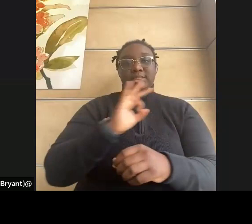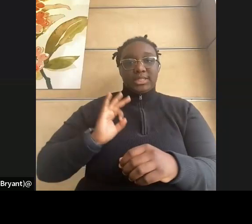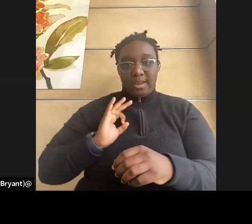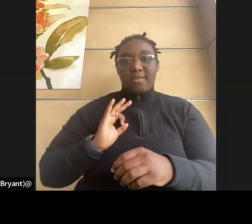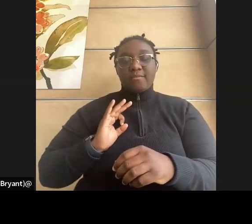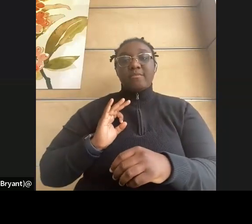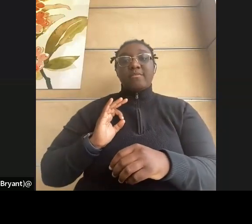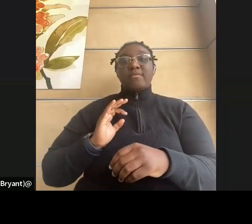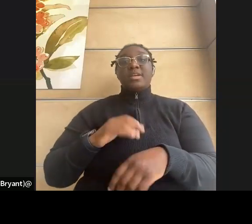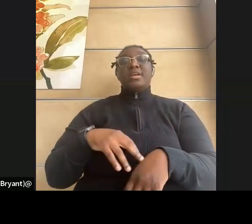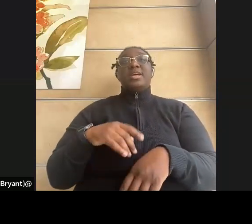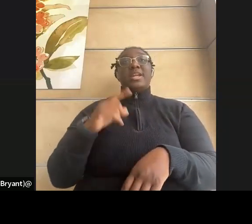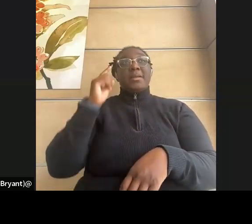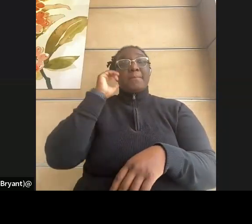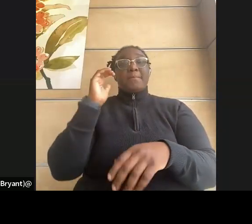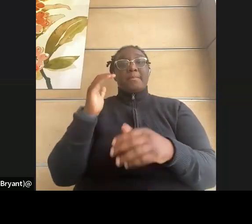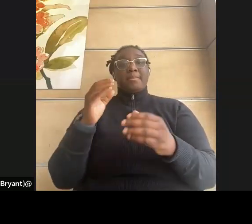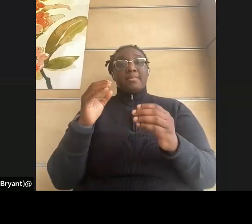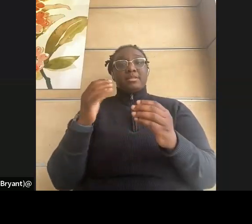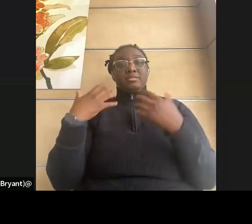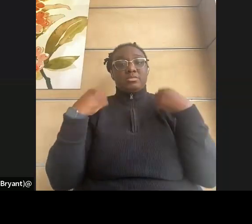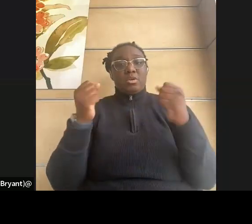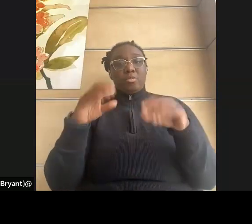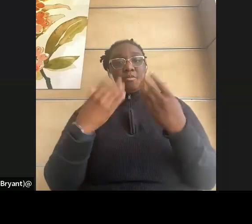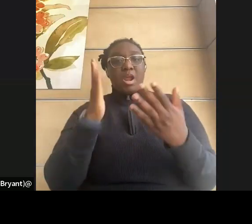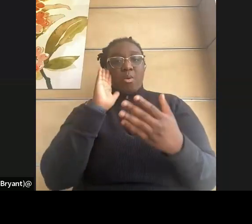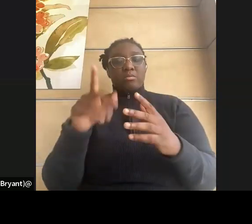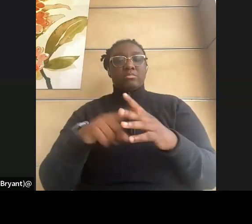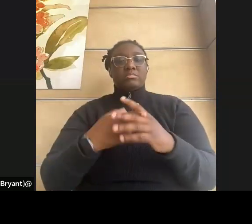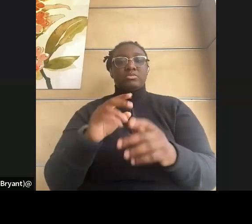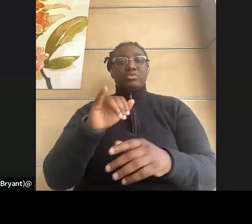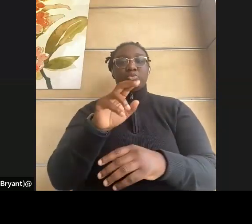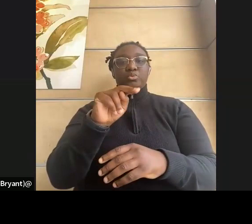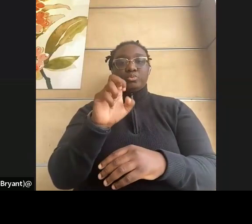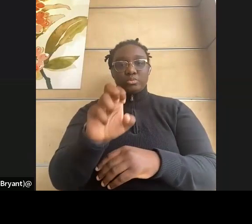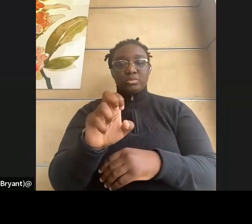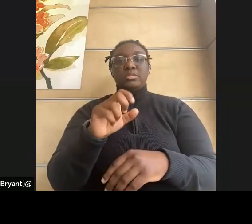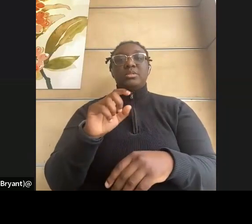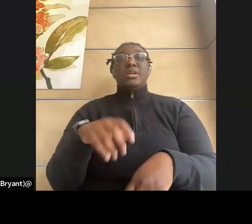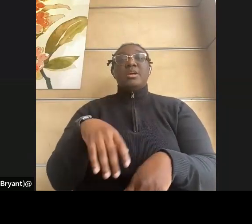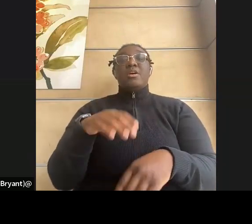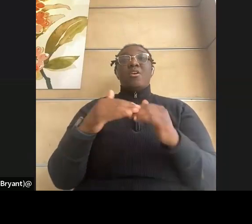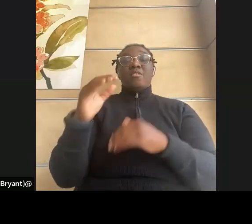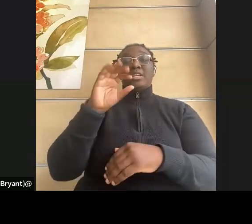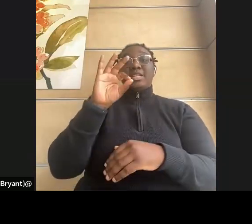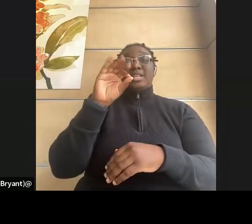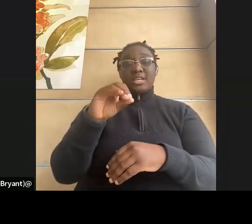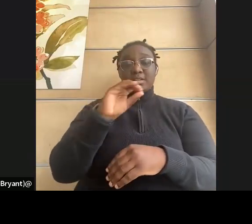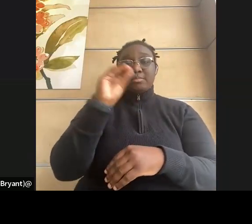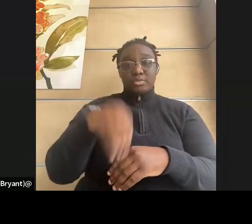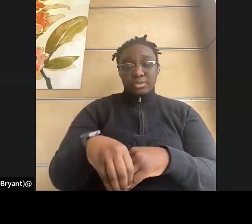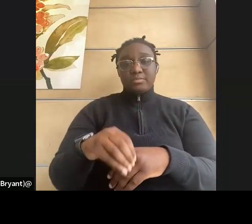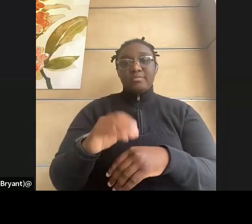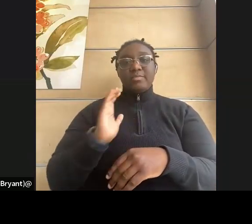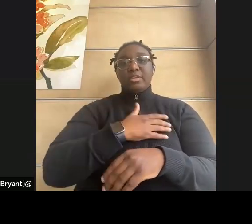mid-June. Additionally, around 90% of our patients have reported that they prefer meeting with their